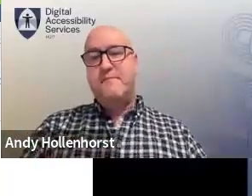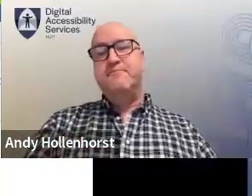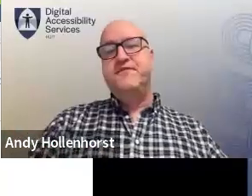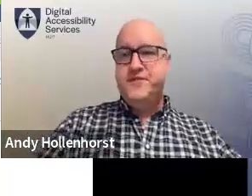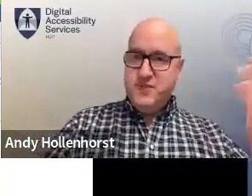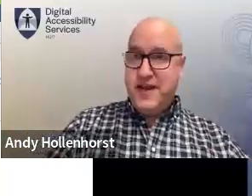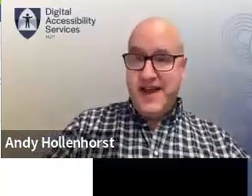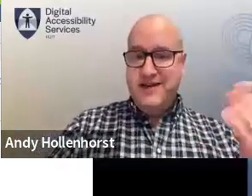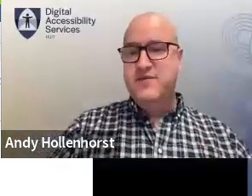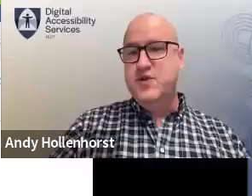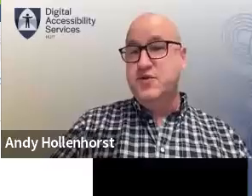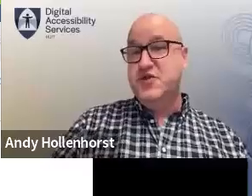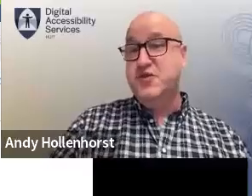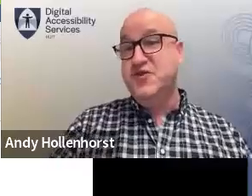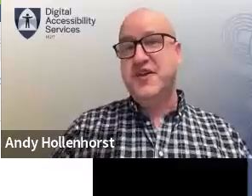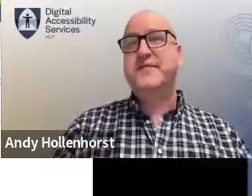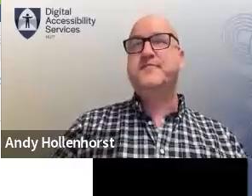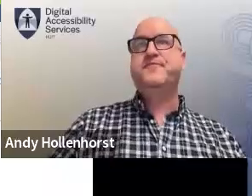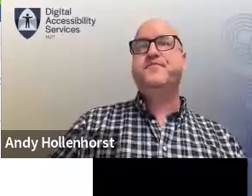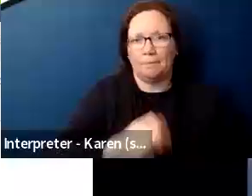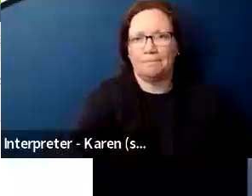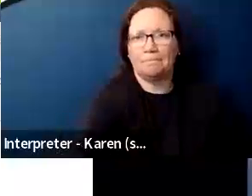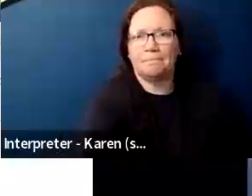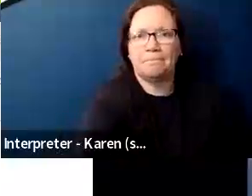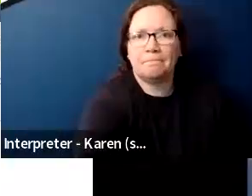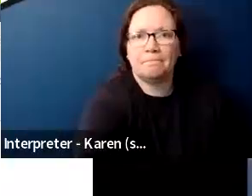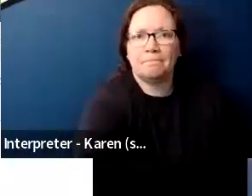more time, depending on who's using it.